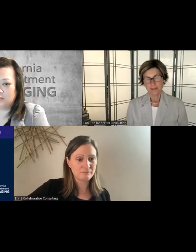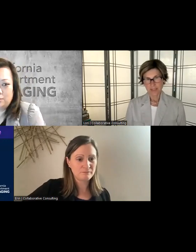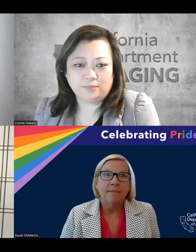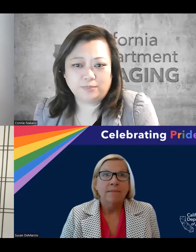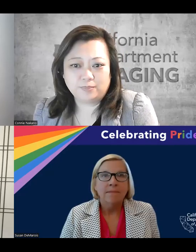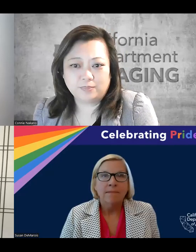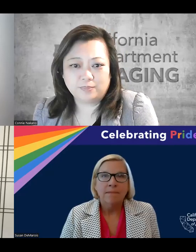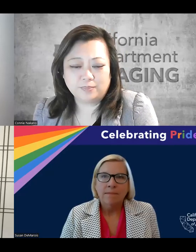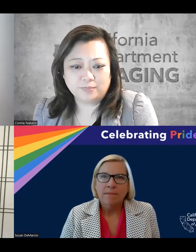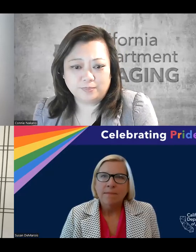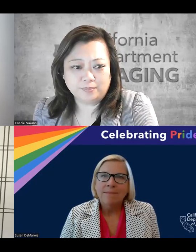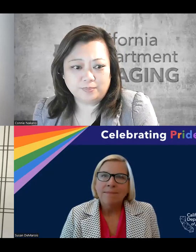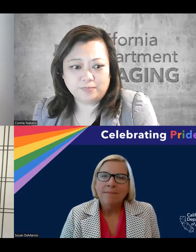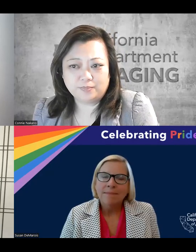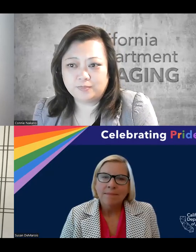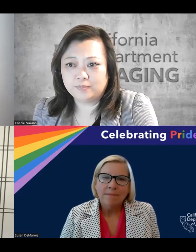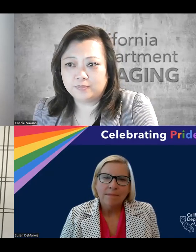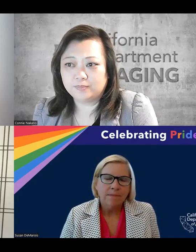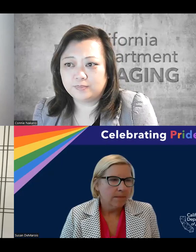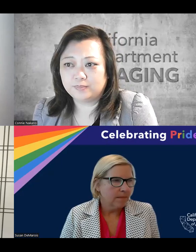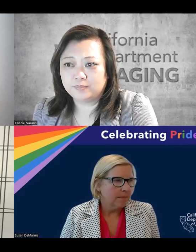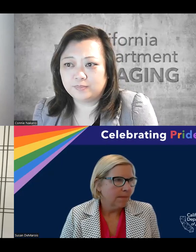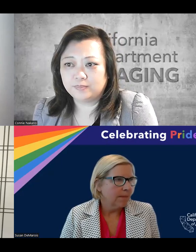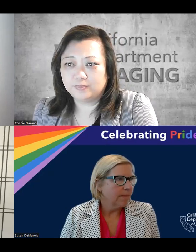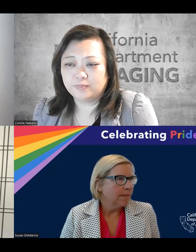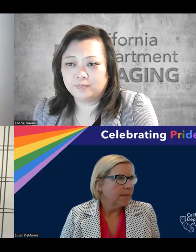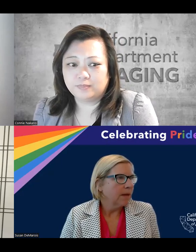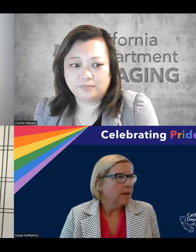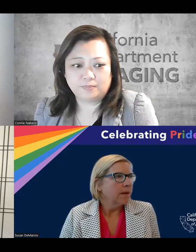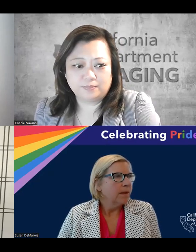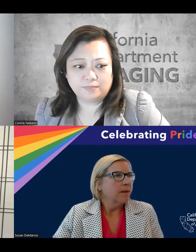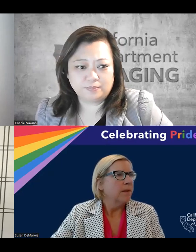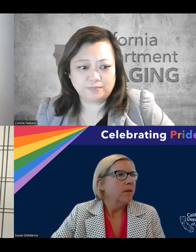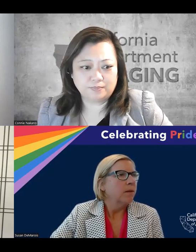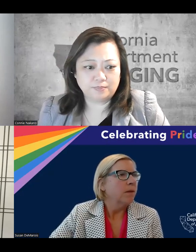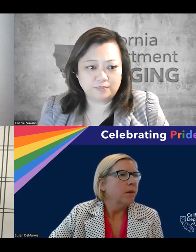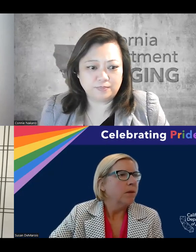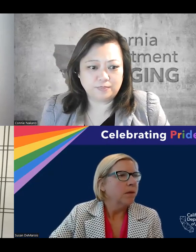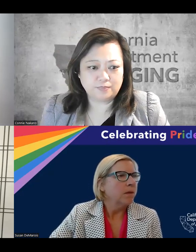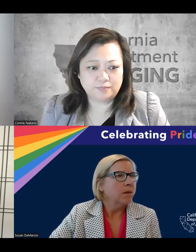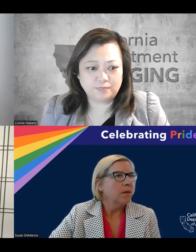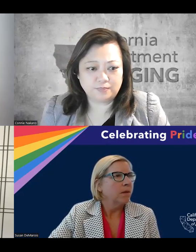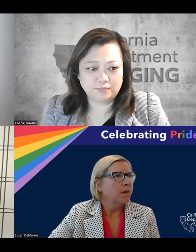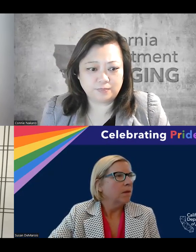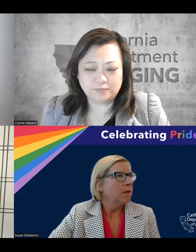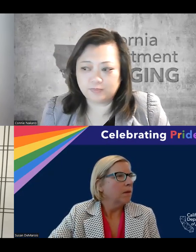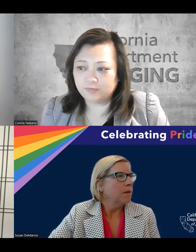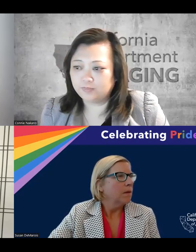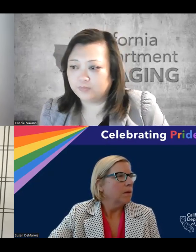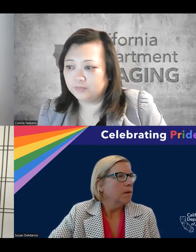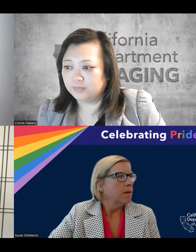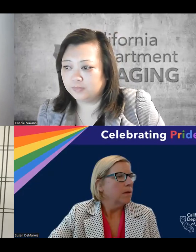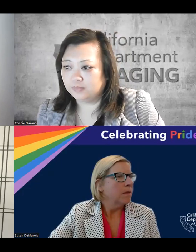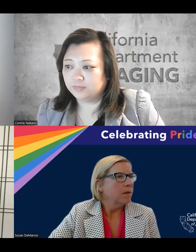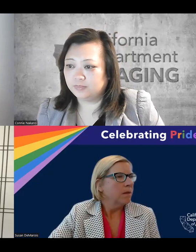And Leslie, does that answer your question? And I'll say, I know I said this, but I'll just repeat it. In the actual report,